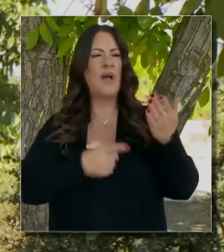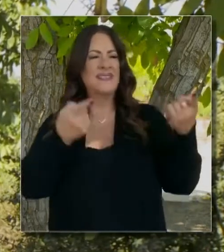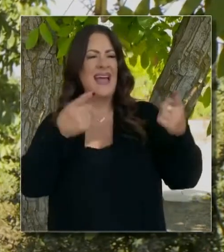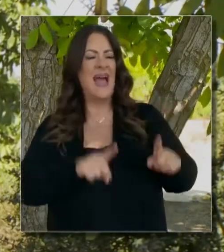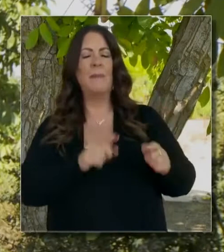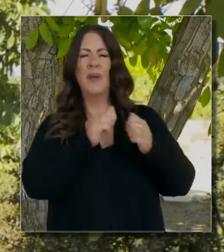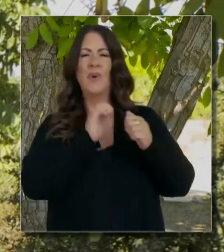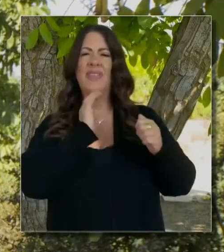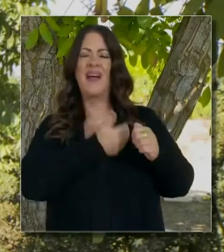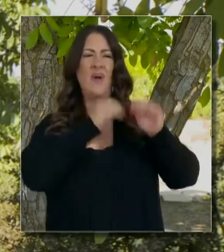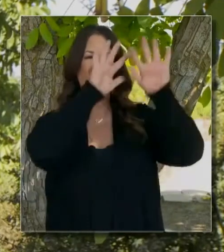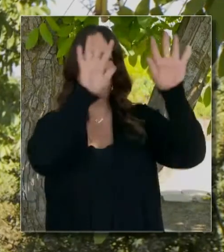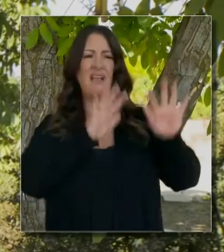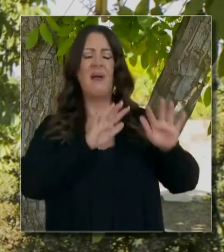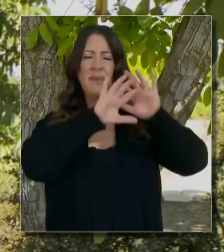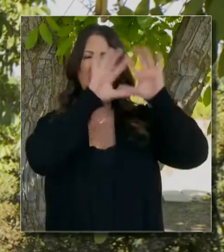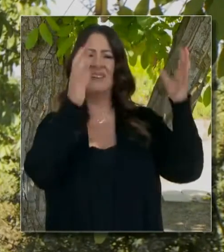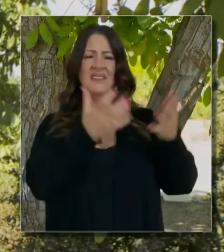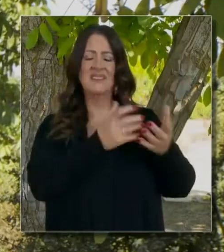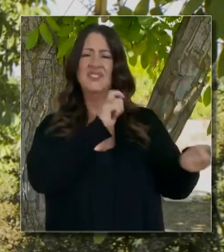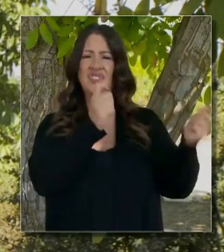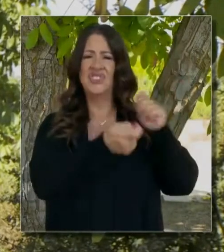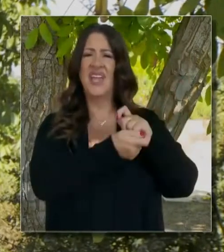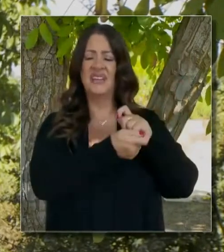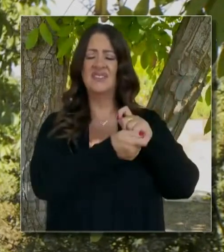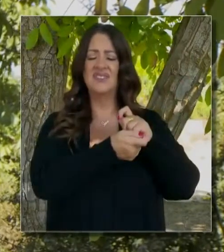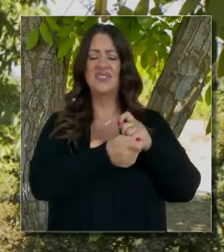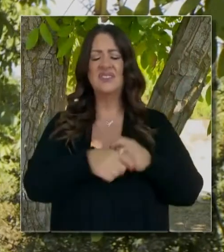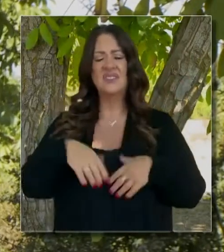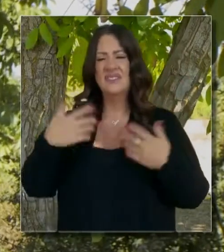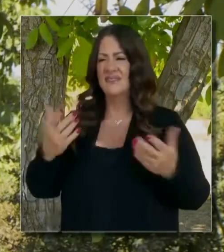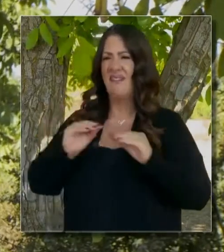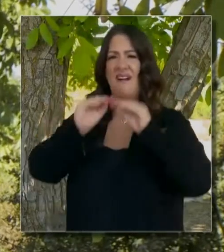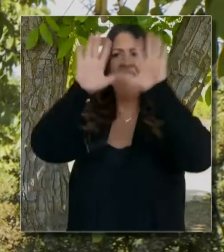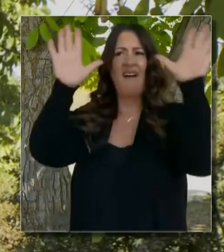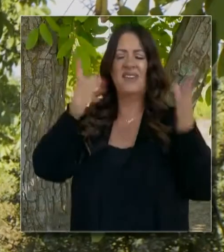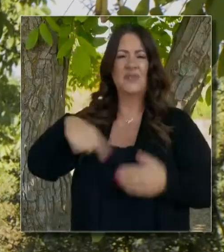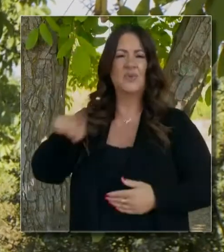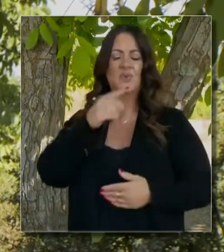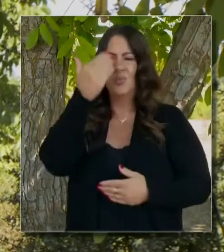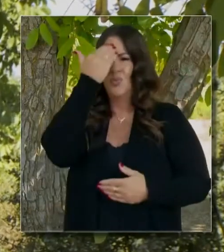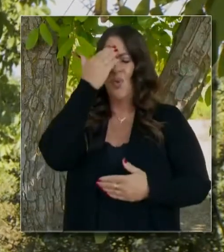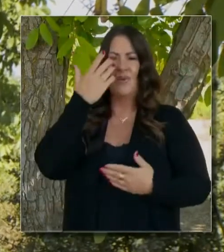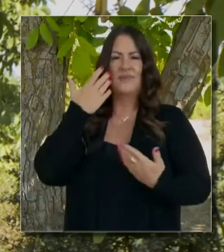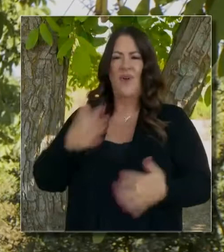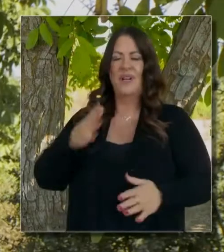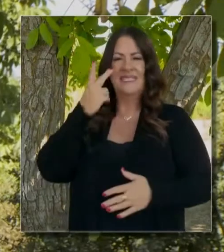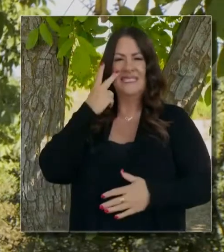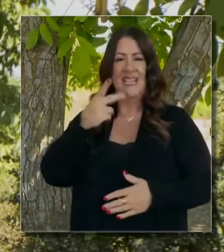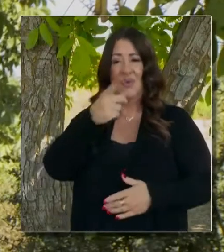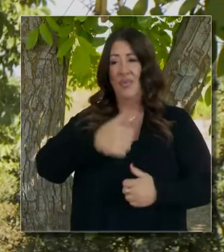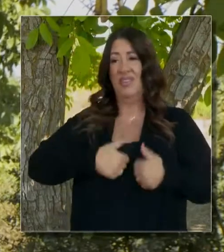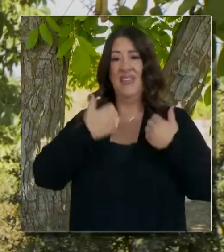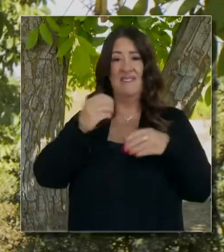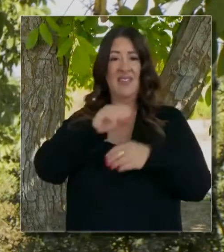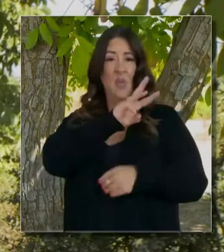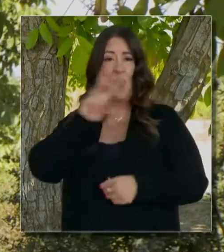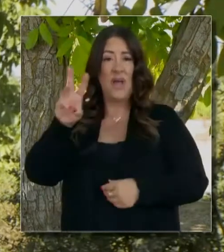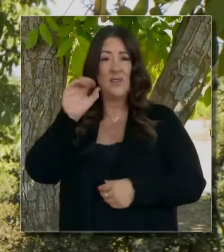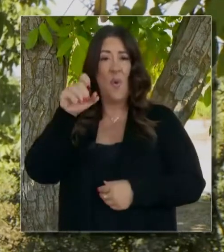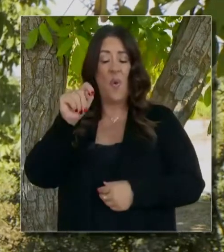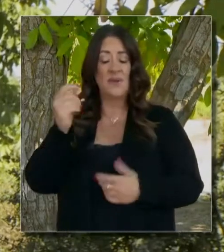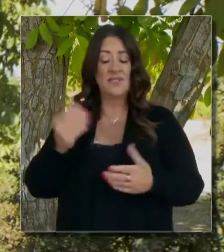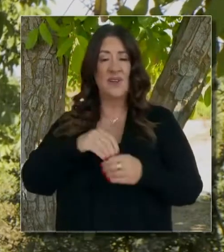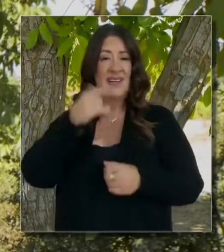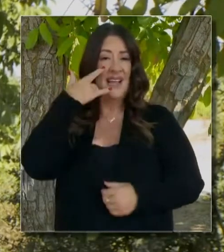of climate change. I've said this ad nauseum. It's pretty self-evident to anybody that lives out here on the west coast of the United States, let